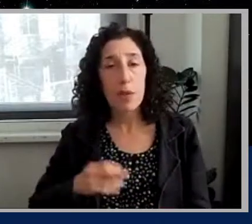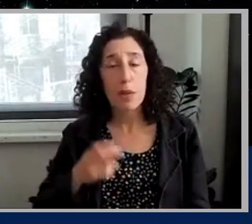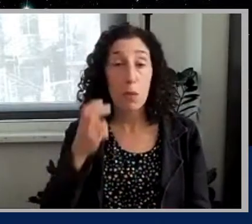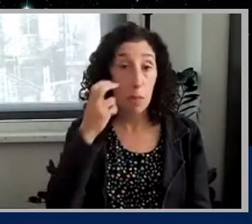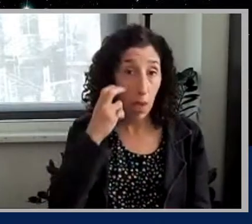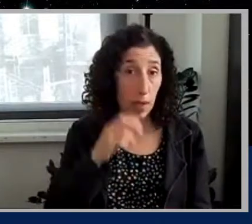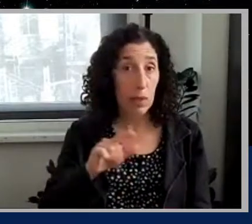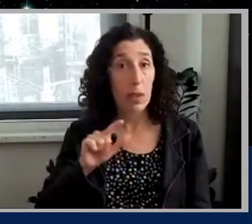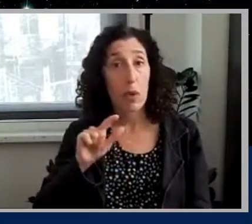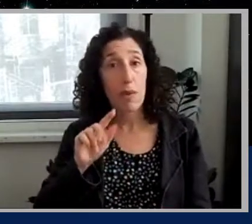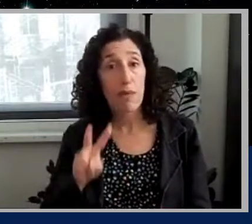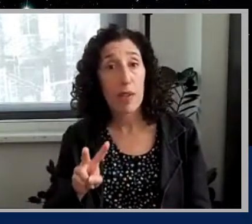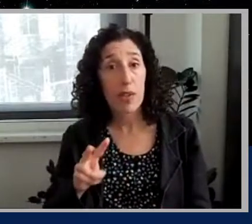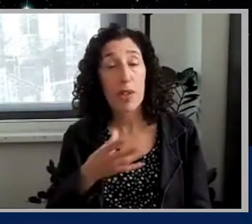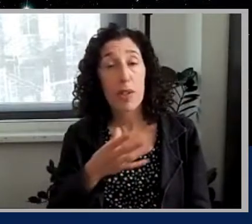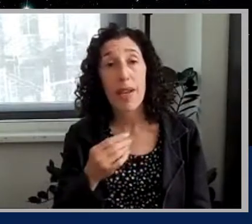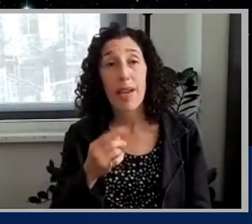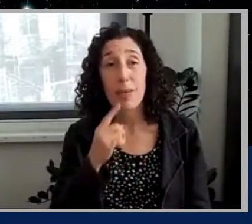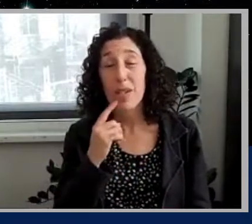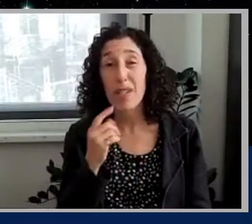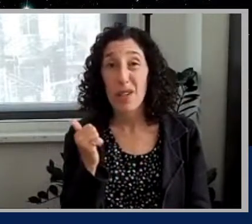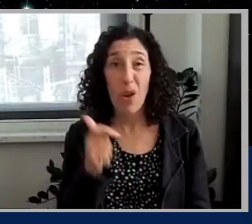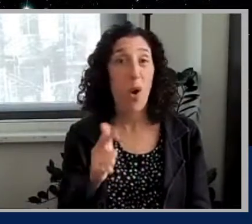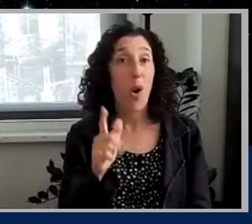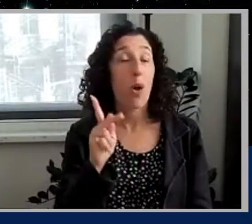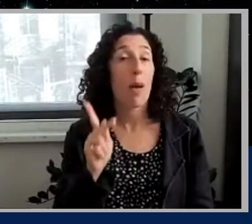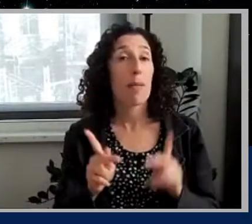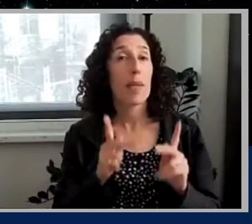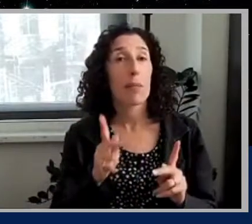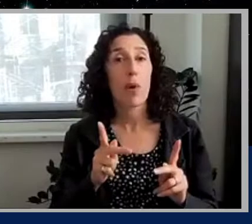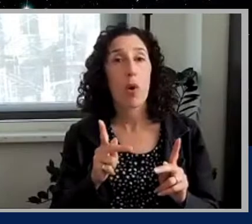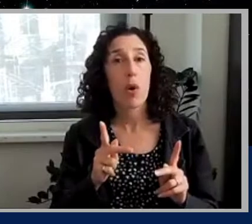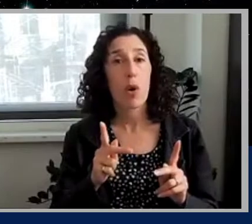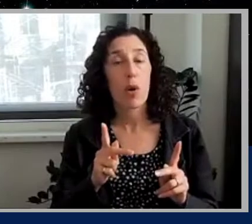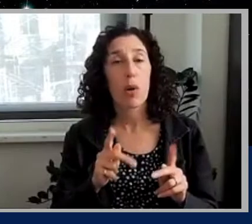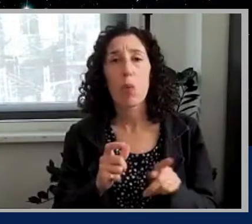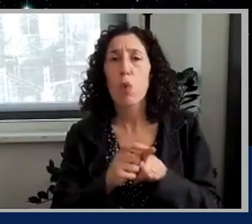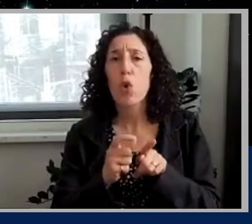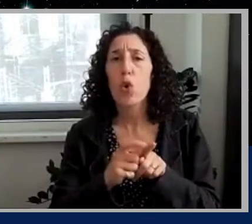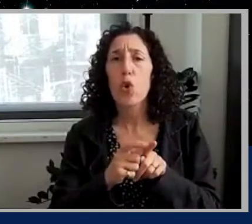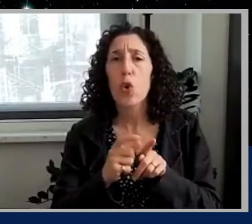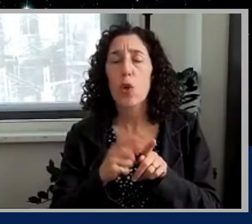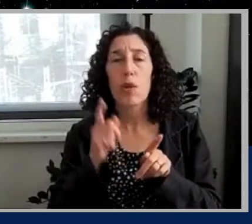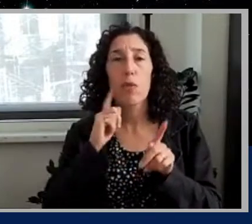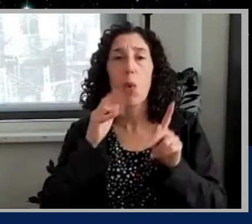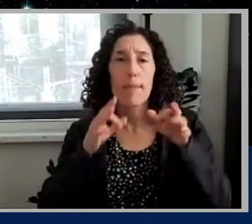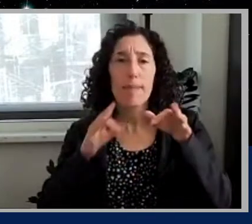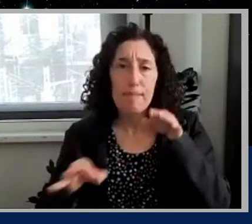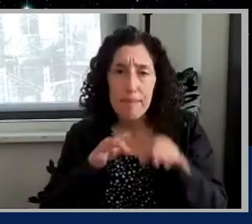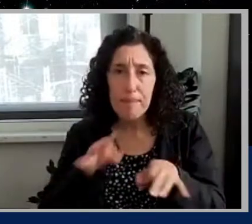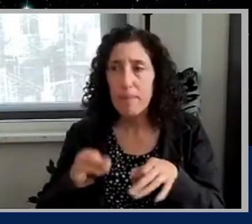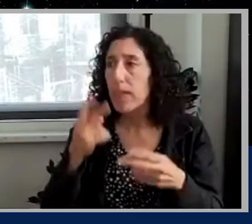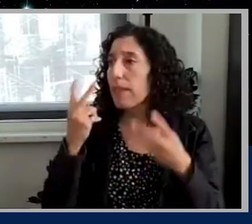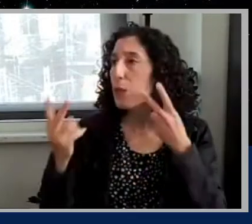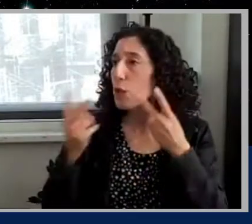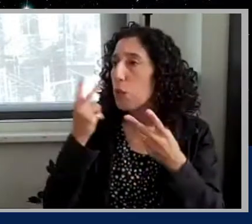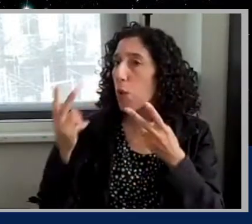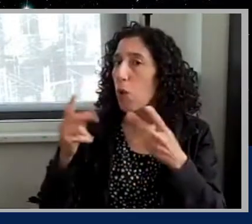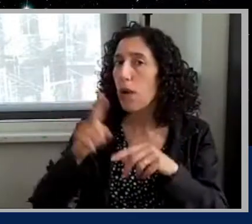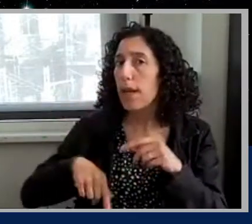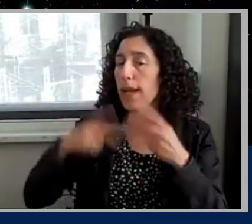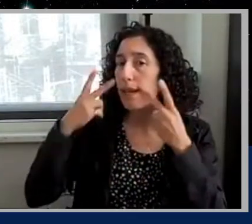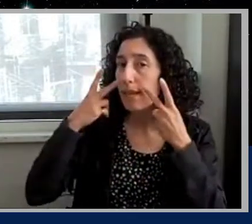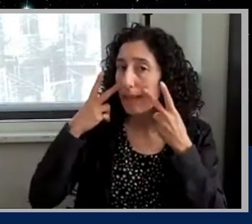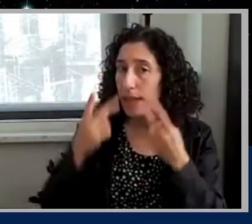of non-experts, experts, you name it, because a rich visual description will give a very incredible amount